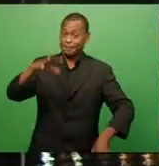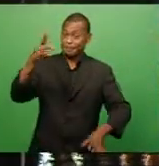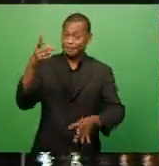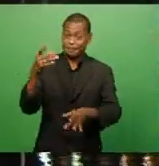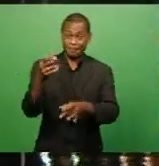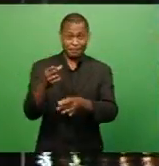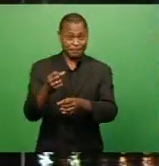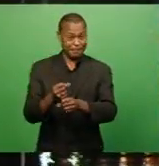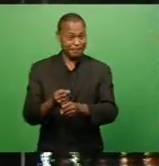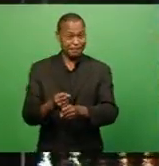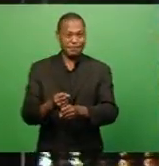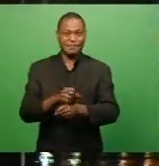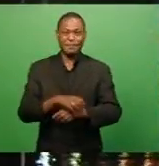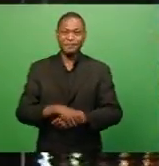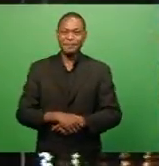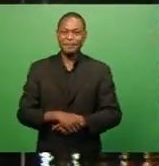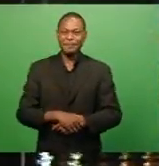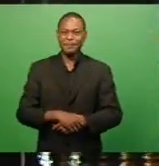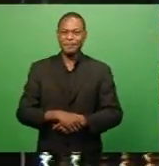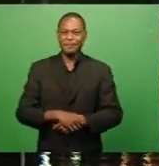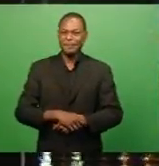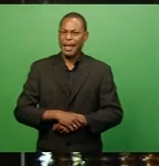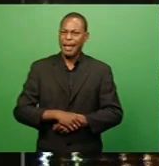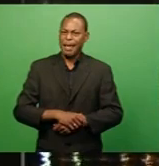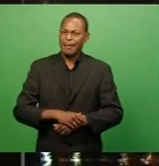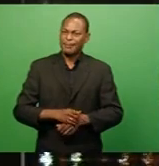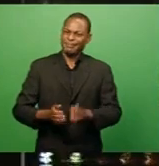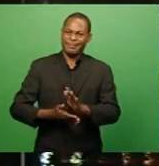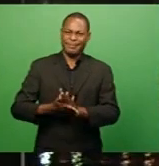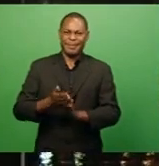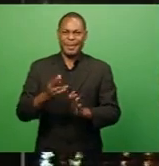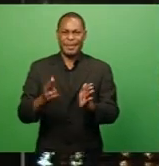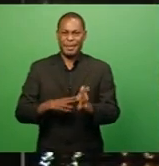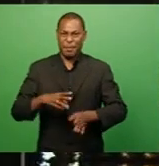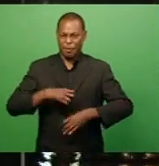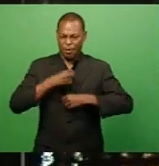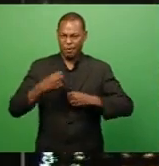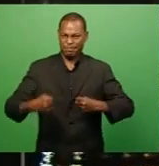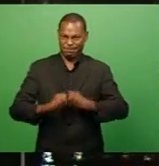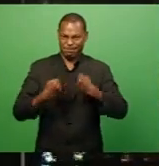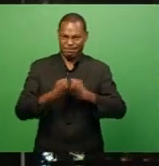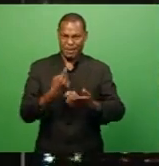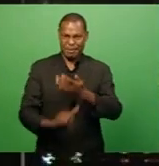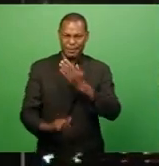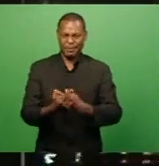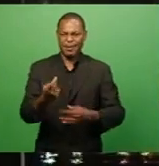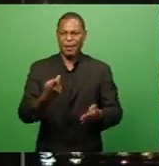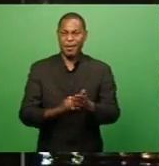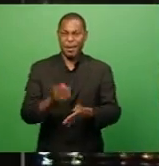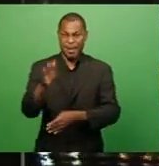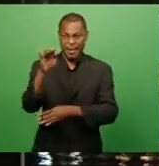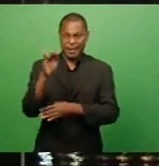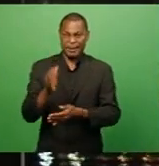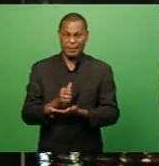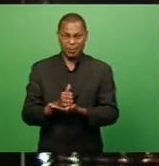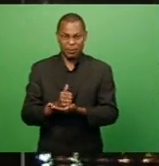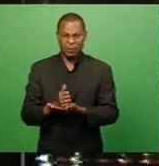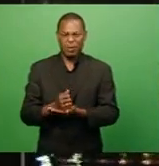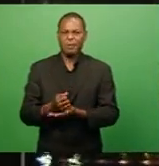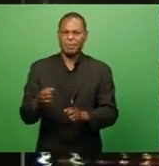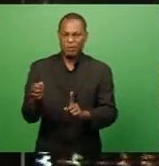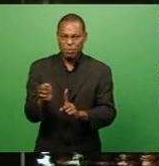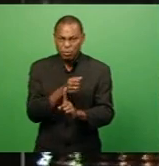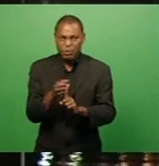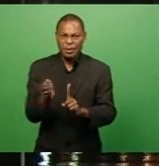Recapping our main stories. Tension high in Nabua following brawl. RKS administrators to address bullying